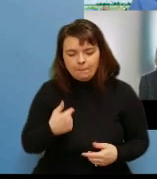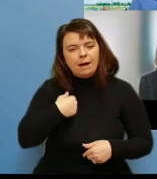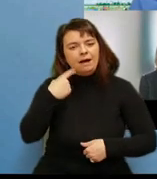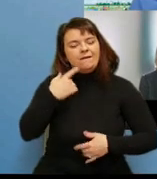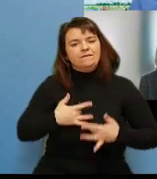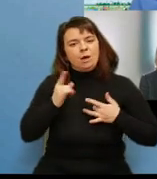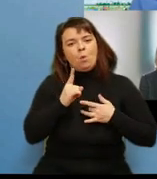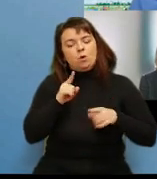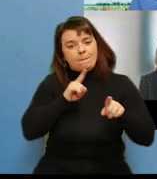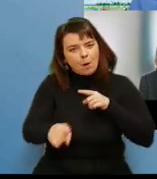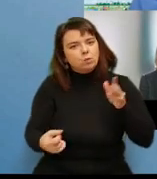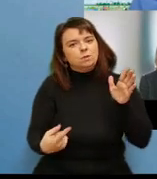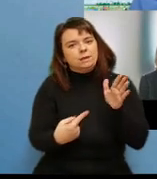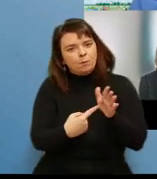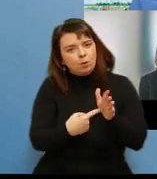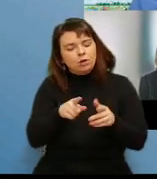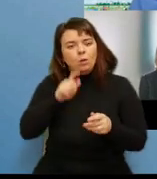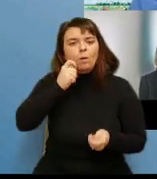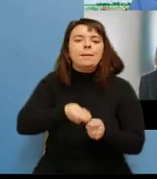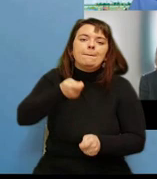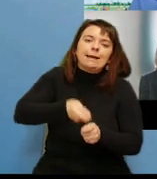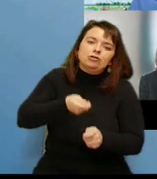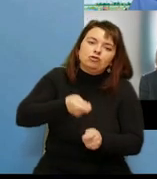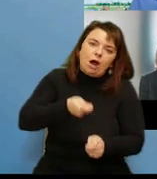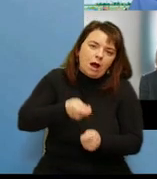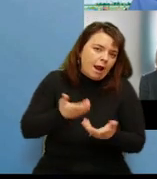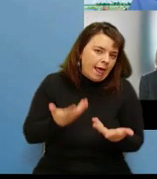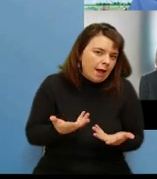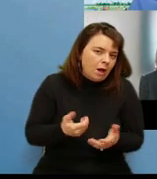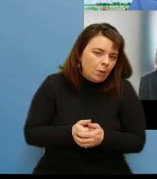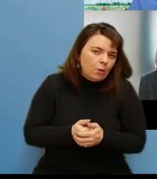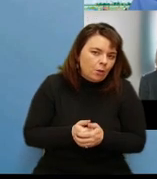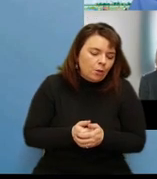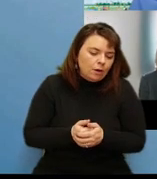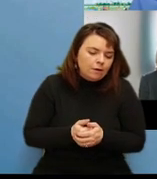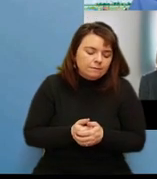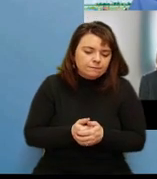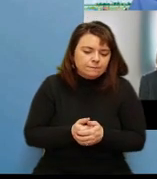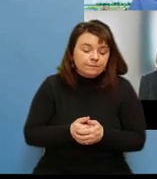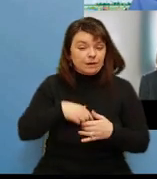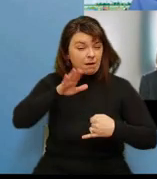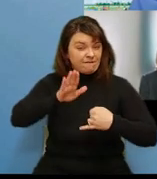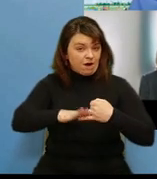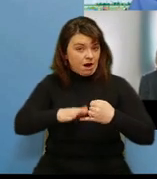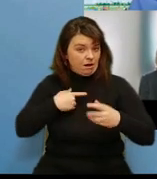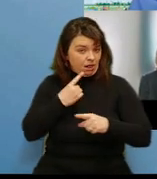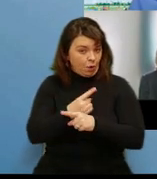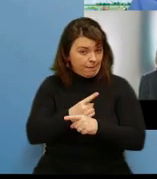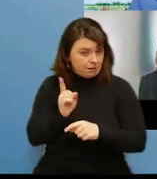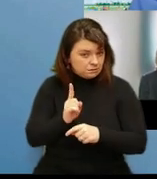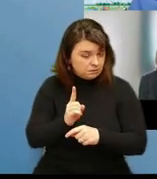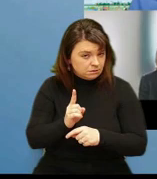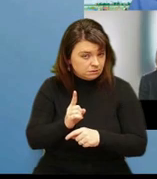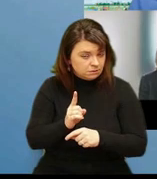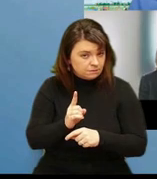things. So I guess so I'm rambling a bit, but for me, the themes were the most important, because that is what you're going to be measured against